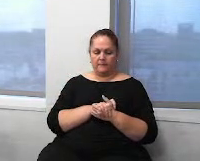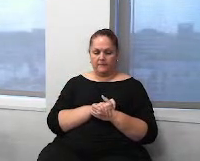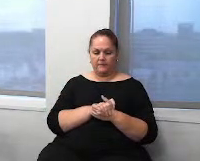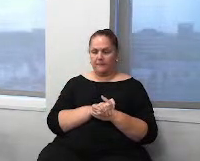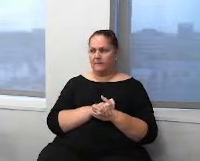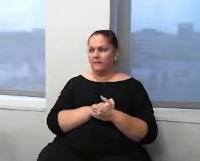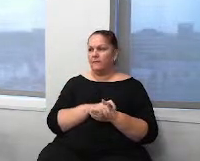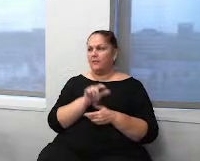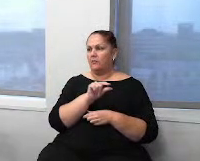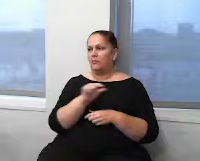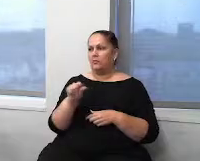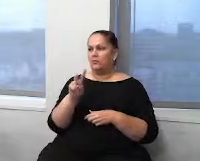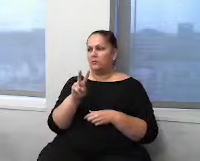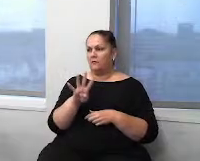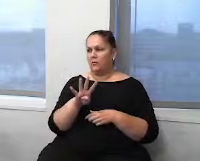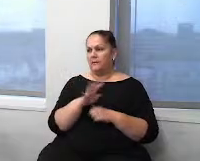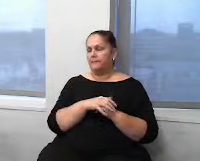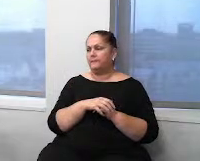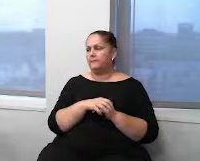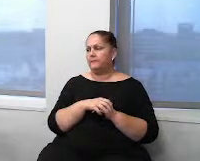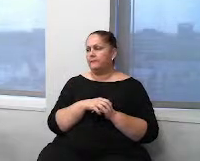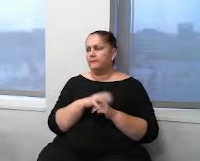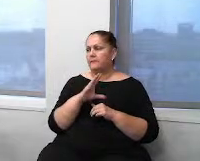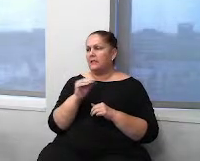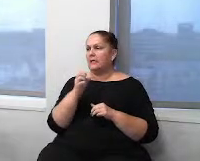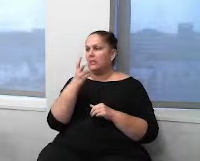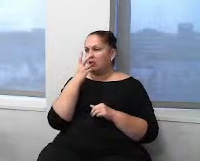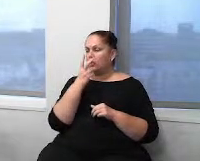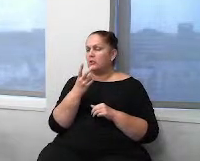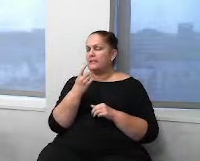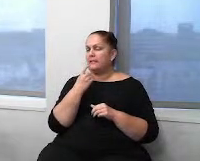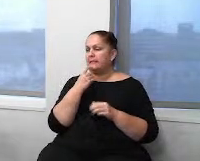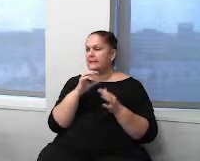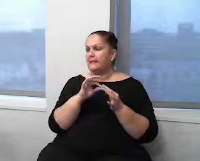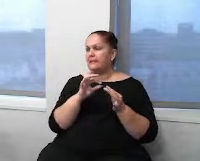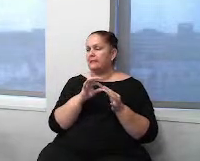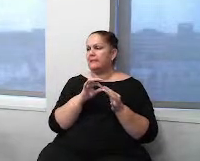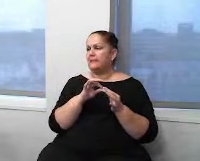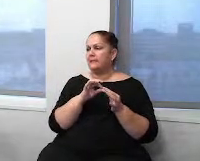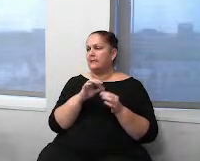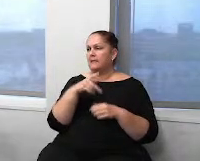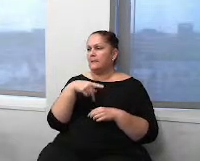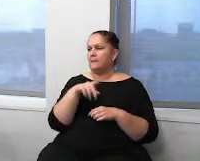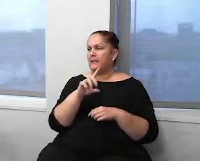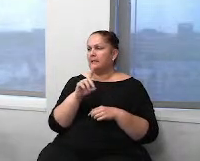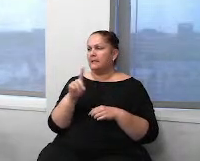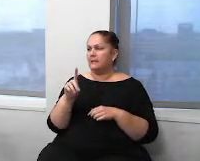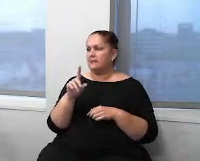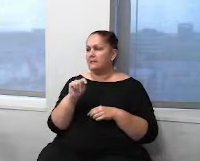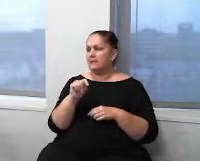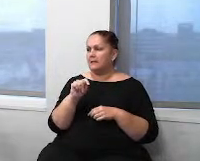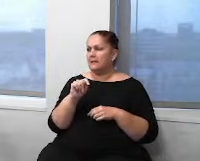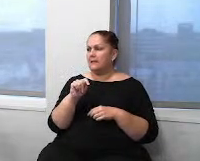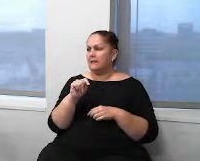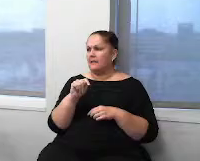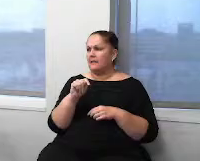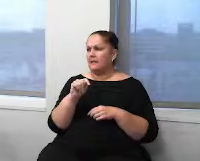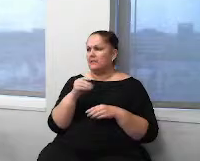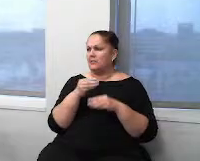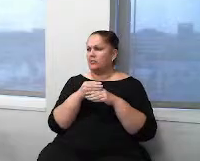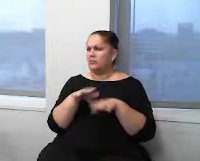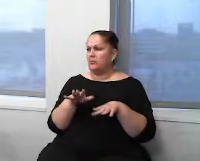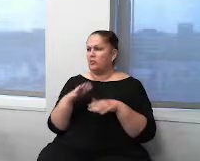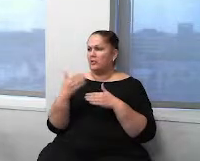thing. Okay, so row 24. And do you see that it says PBUT